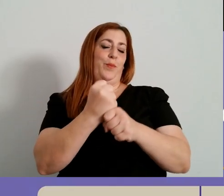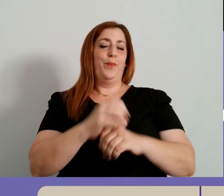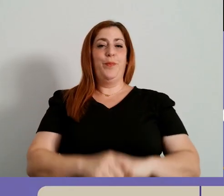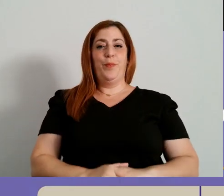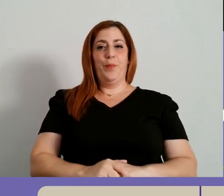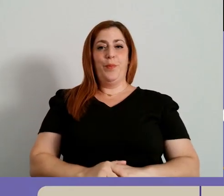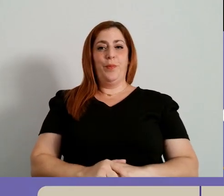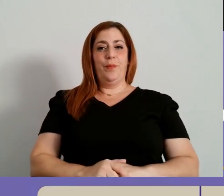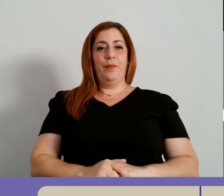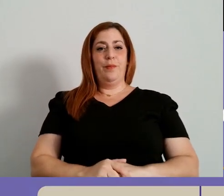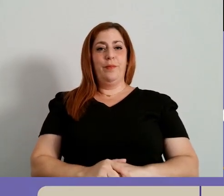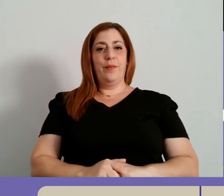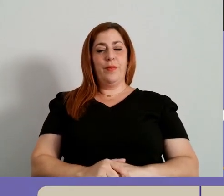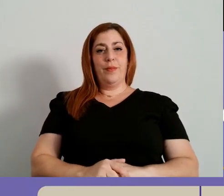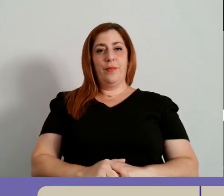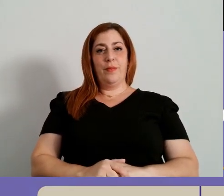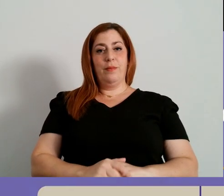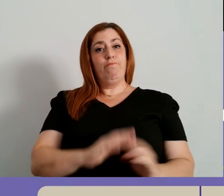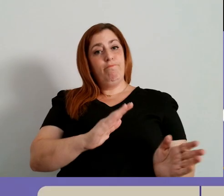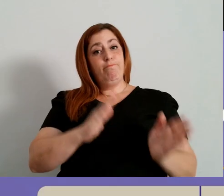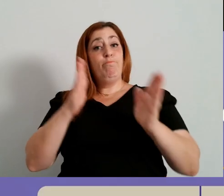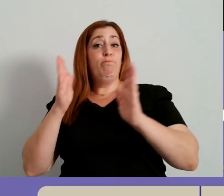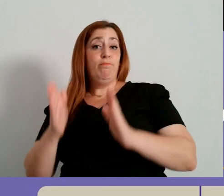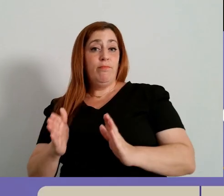this project. And